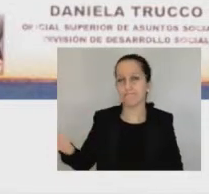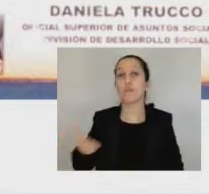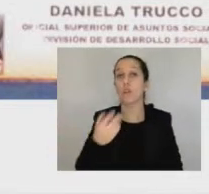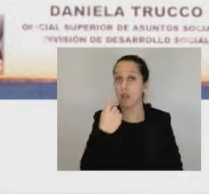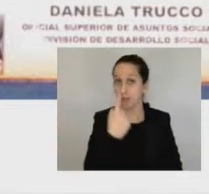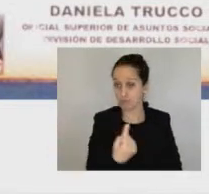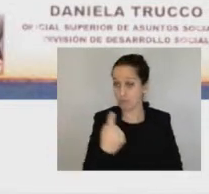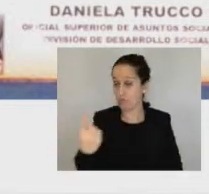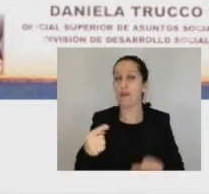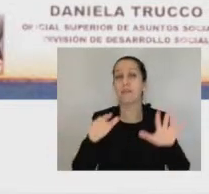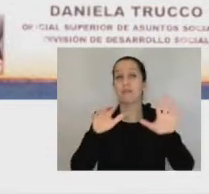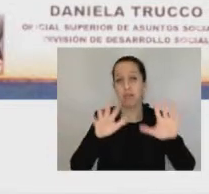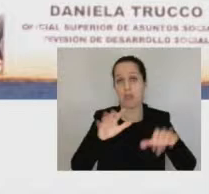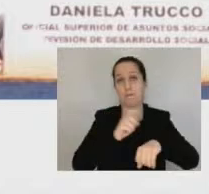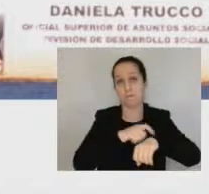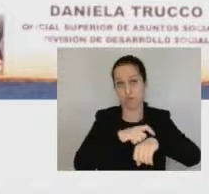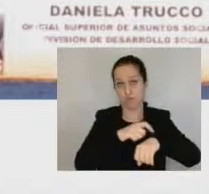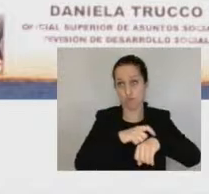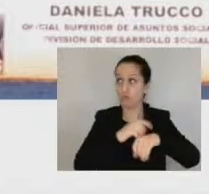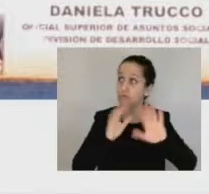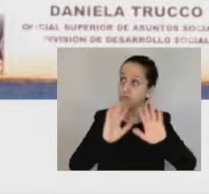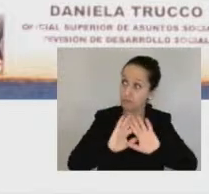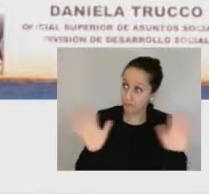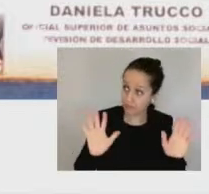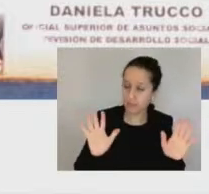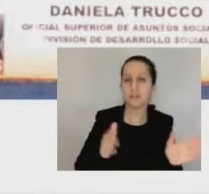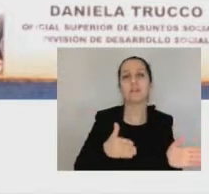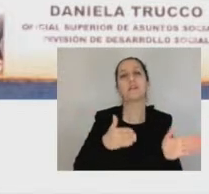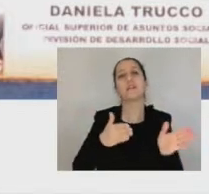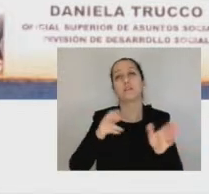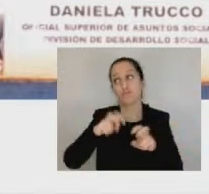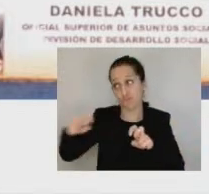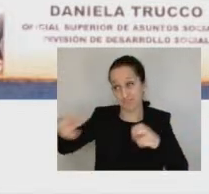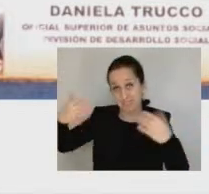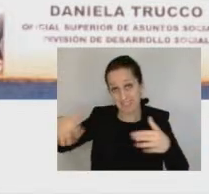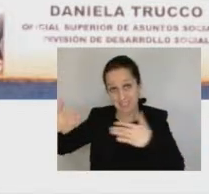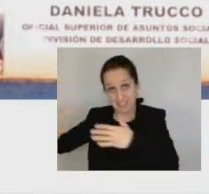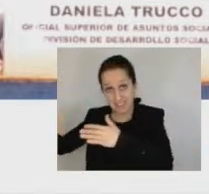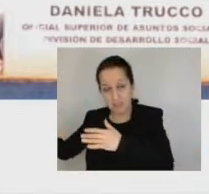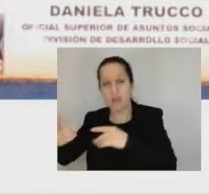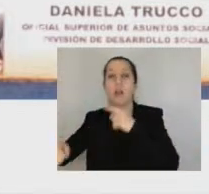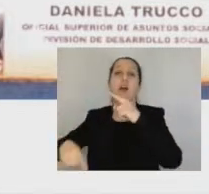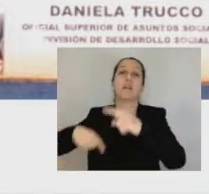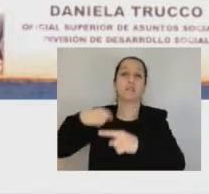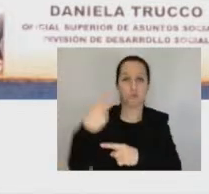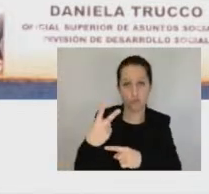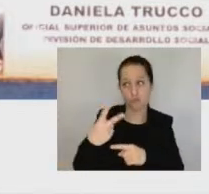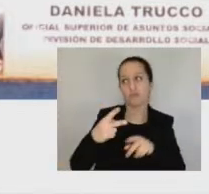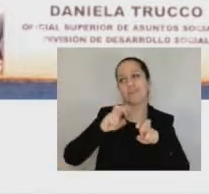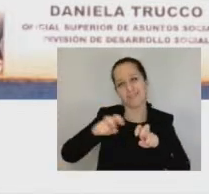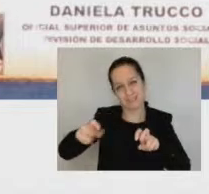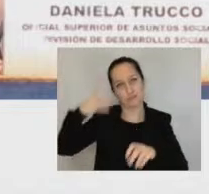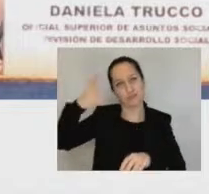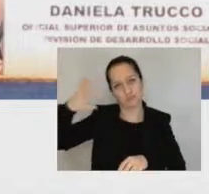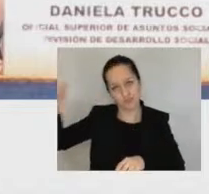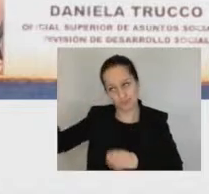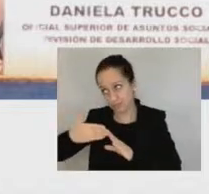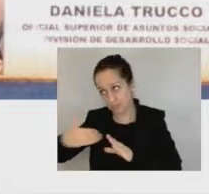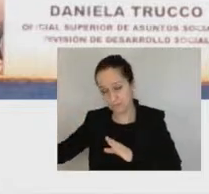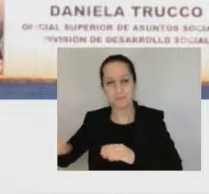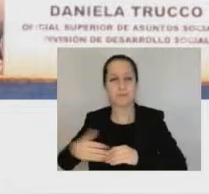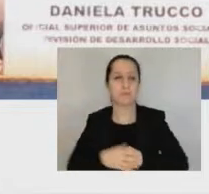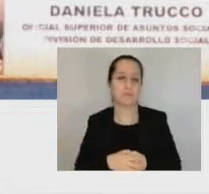Each panelist will have 10 minutes for his or her comments, and then we'll have a second Q&A